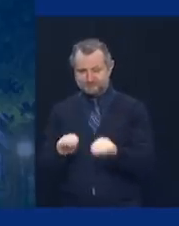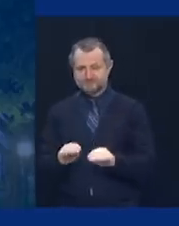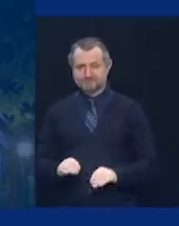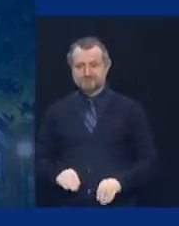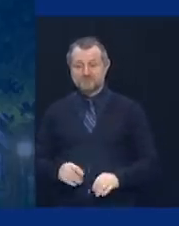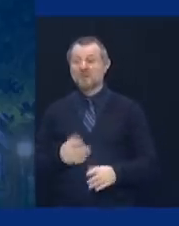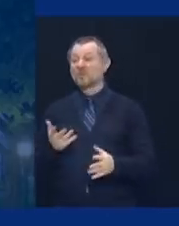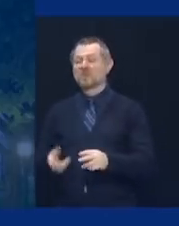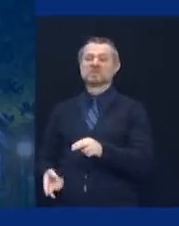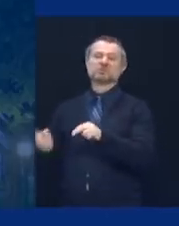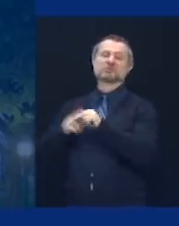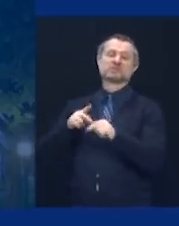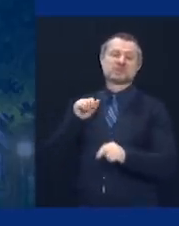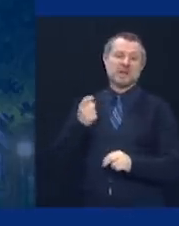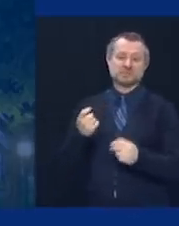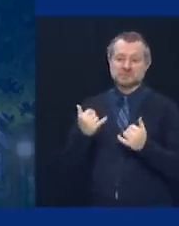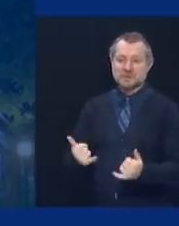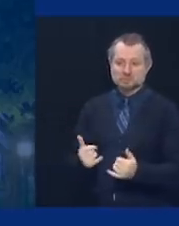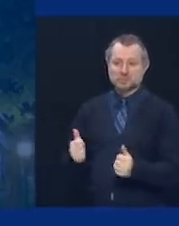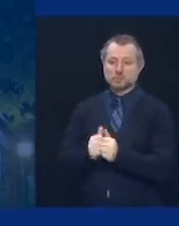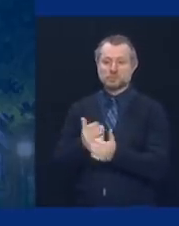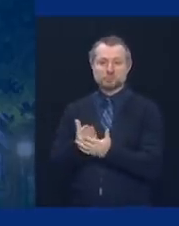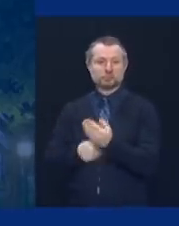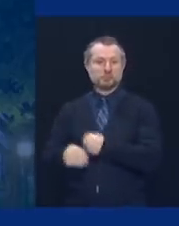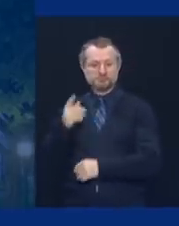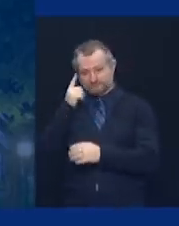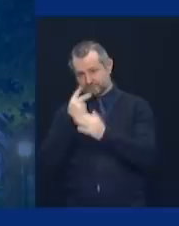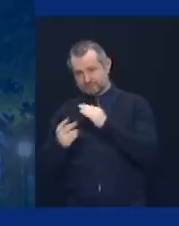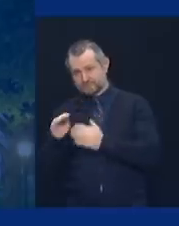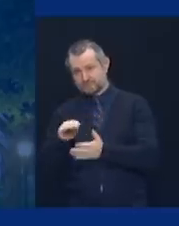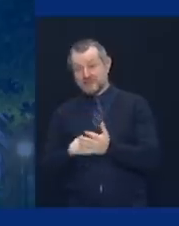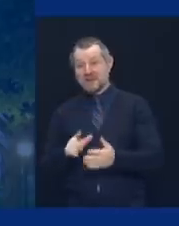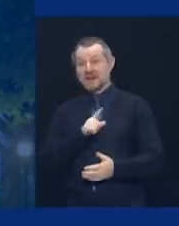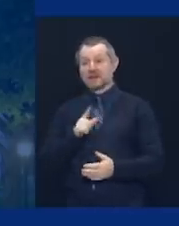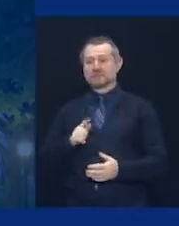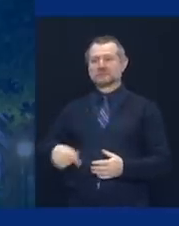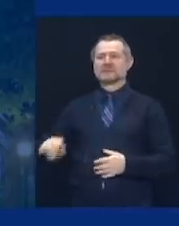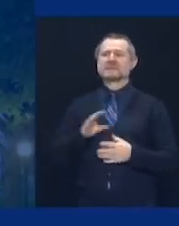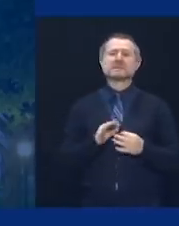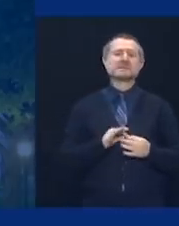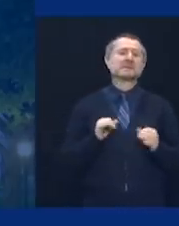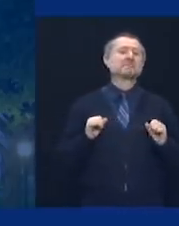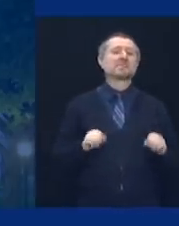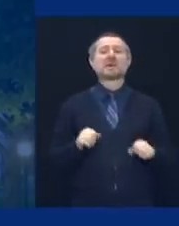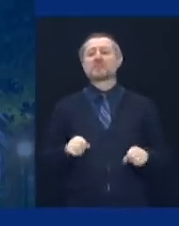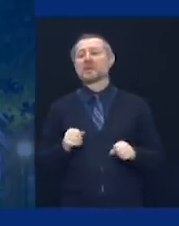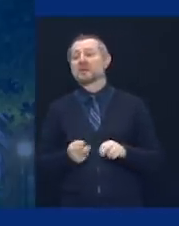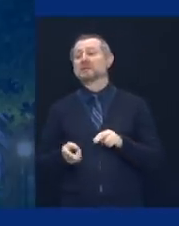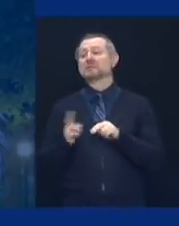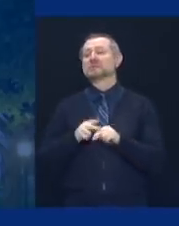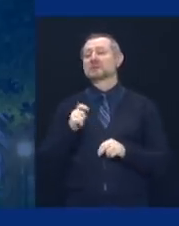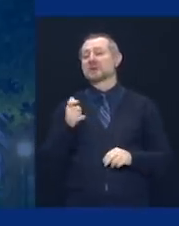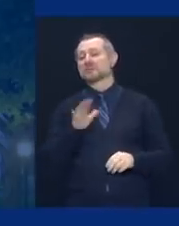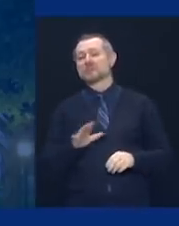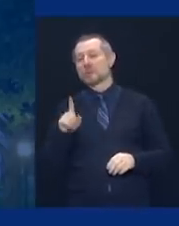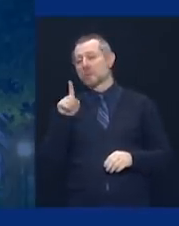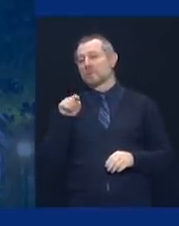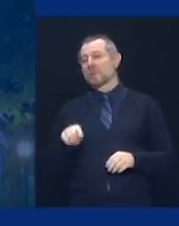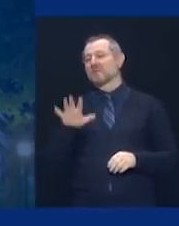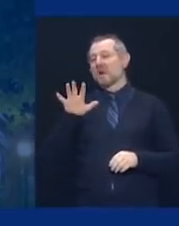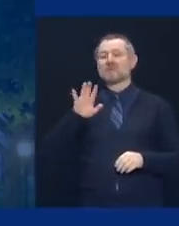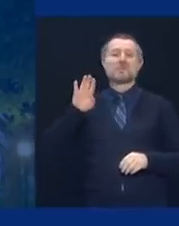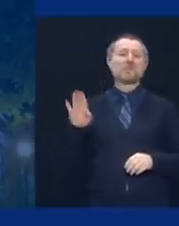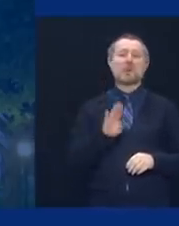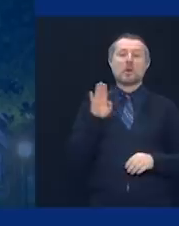the budget. Some legislative sources are talking about a tax increase of about $1.5 billion to $2 billion.